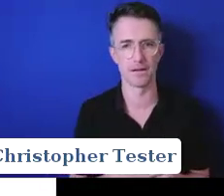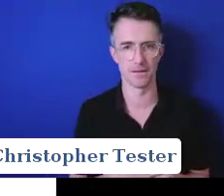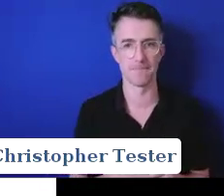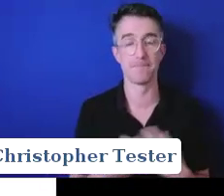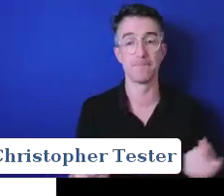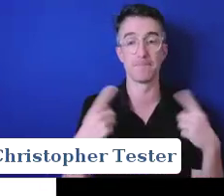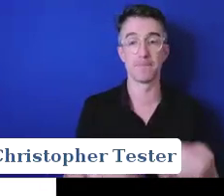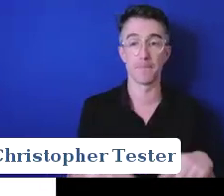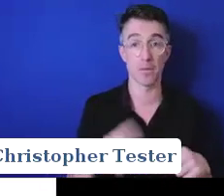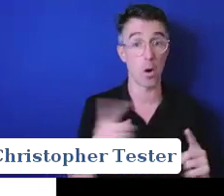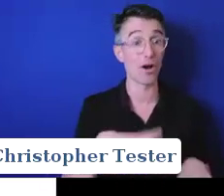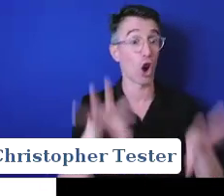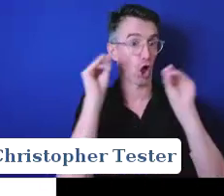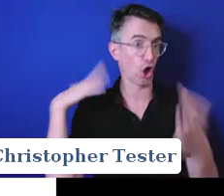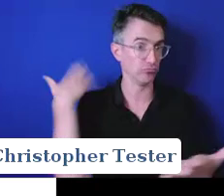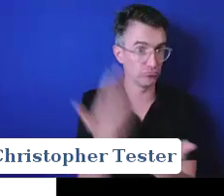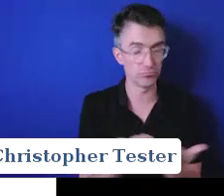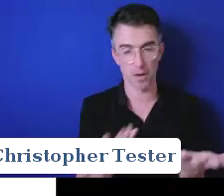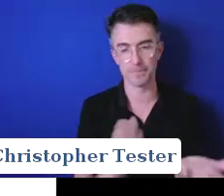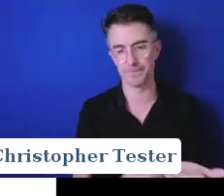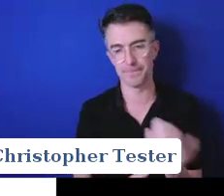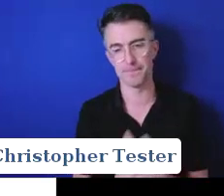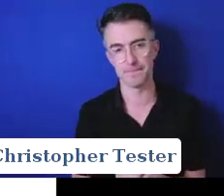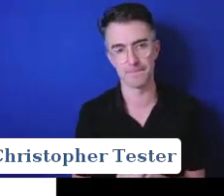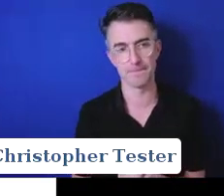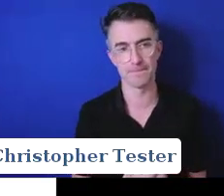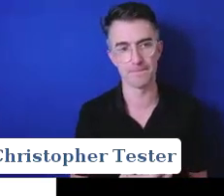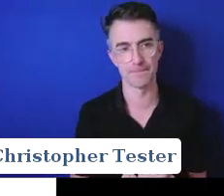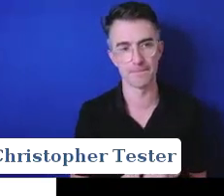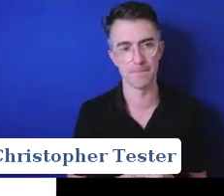so evaluation identifies lessons learned mostly around